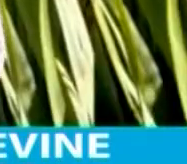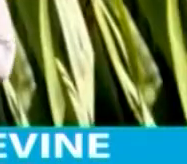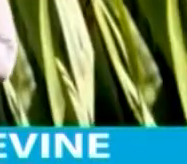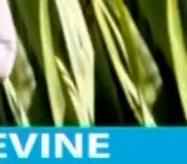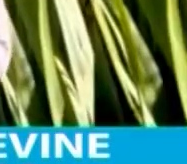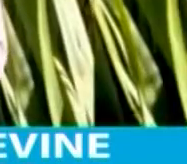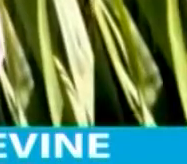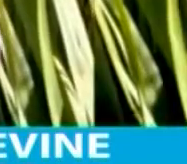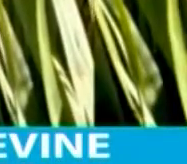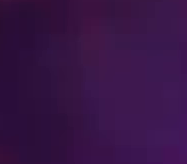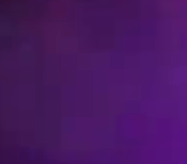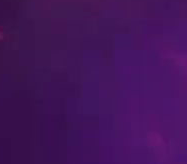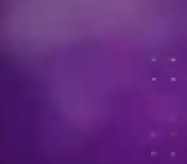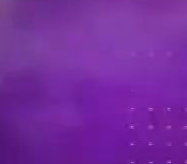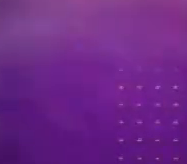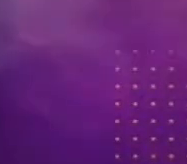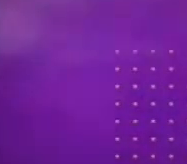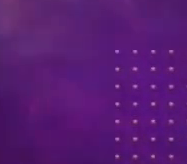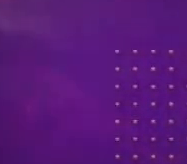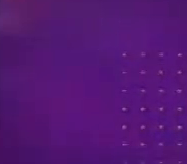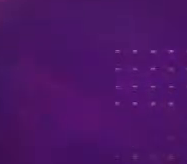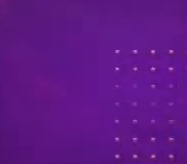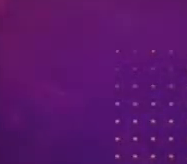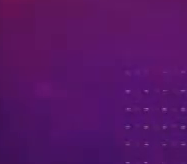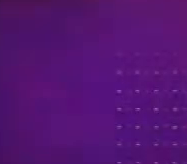10 p.m. it is, baby. You gotta do.